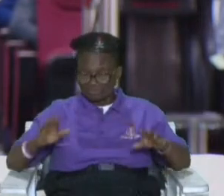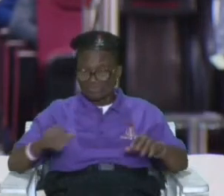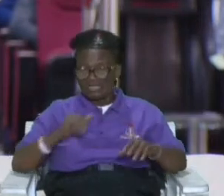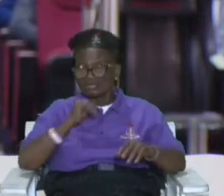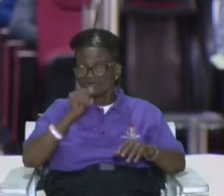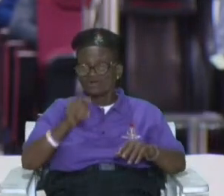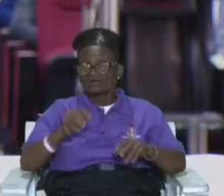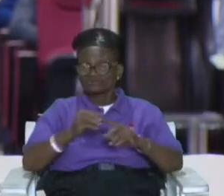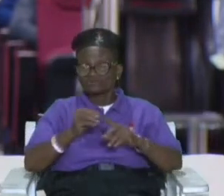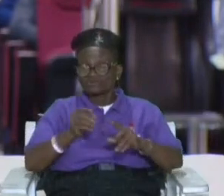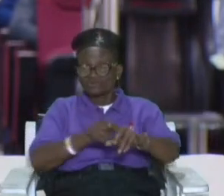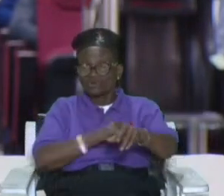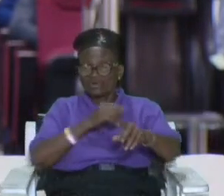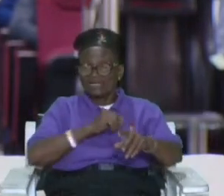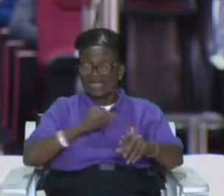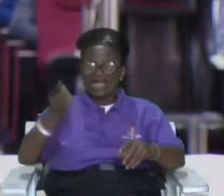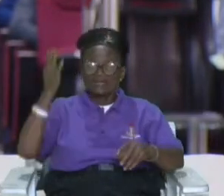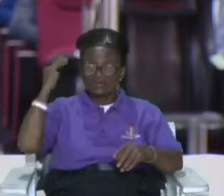Zambia.